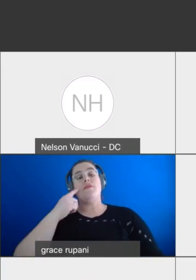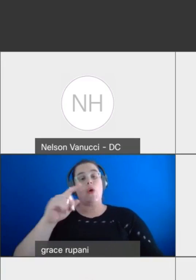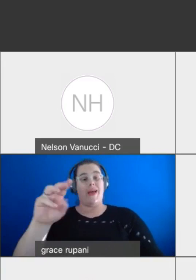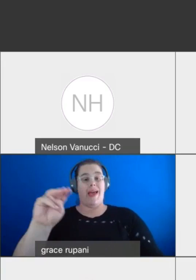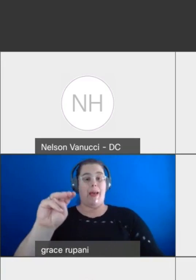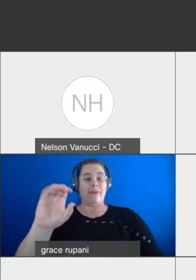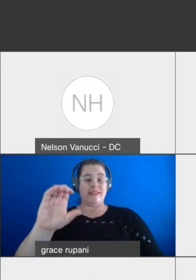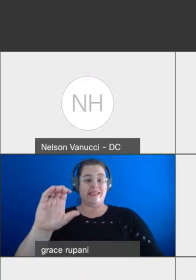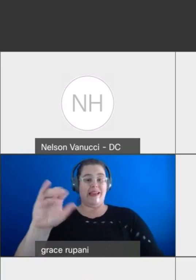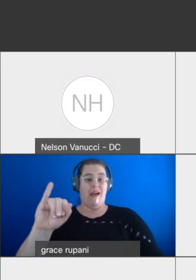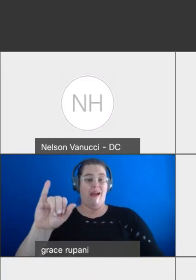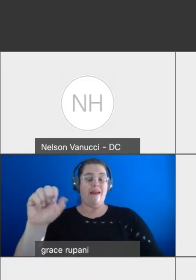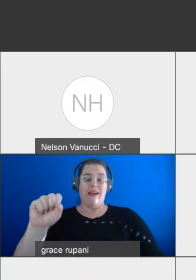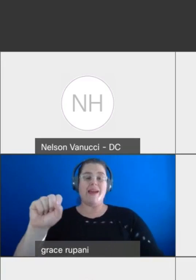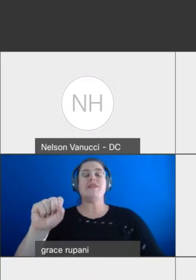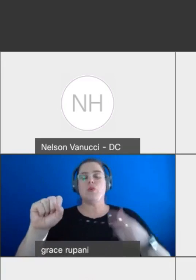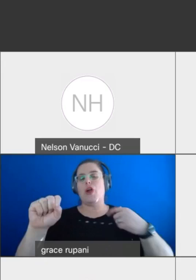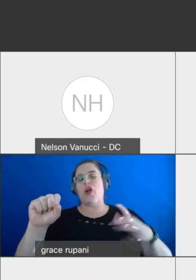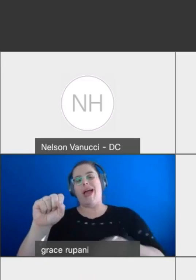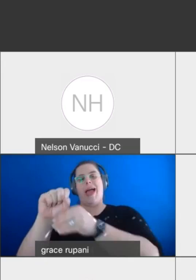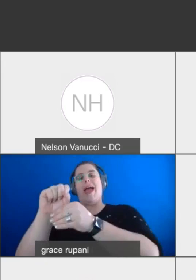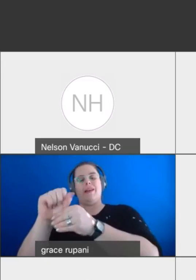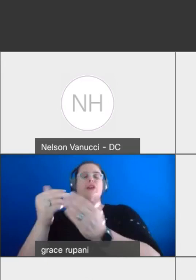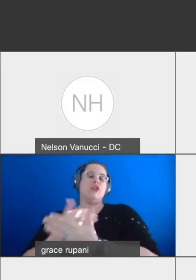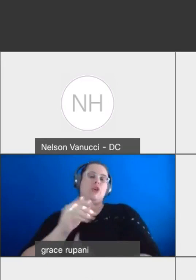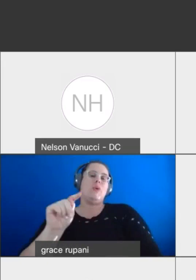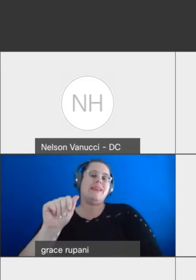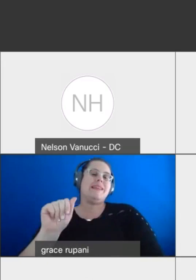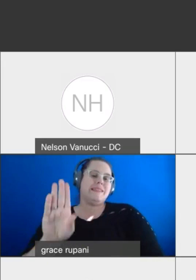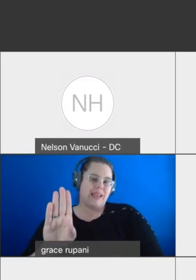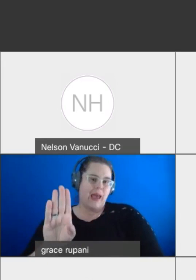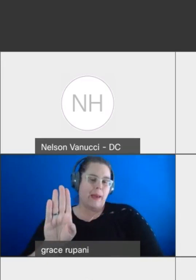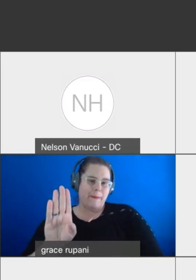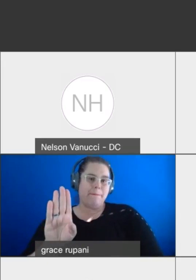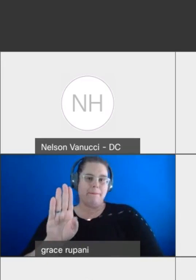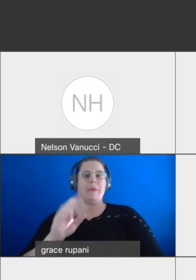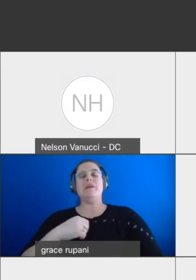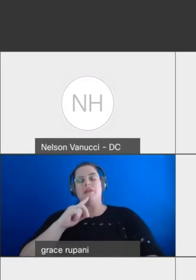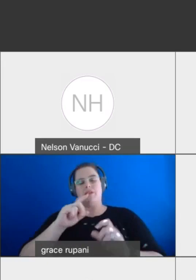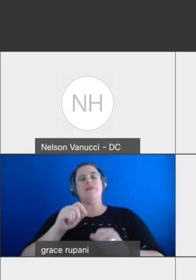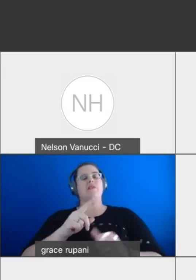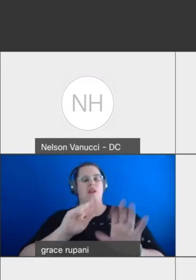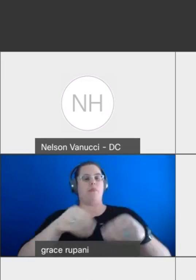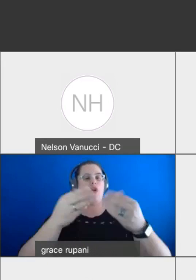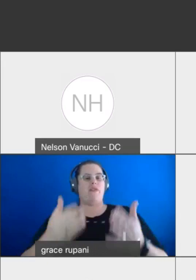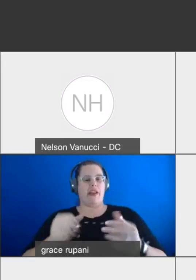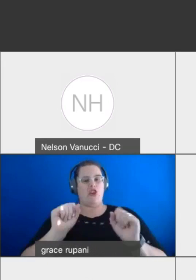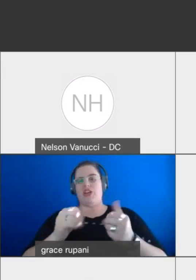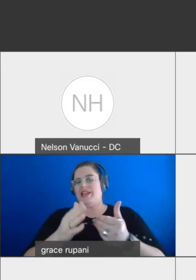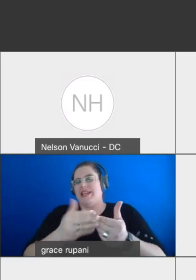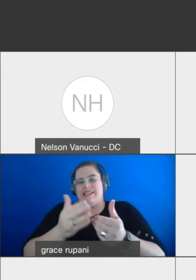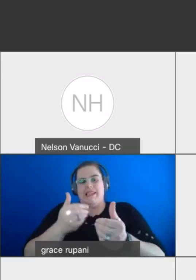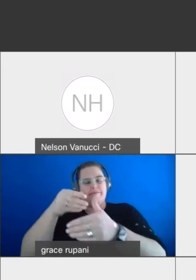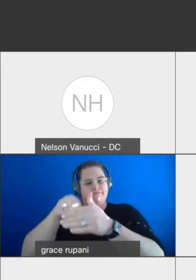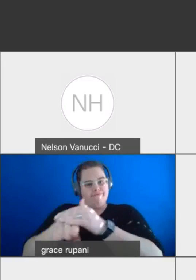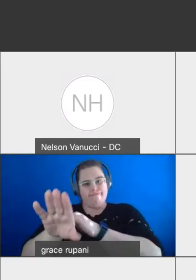be sending out instructions within the next couple days for providers so that they can upload the data, upload